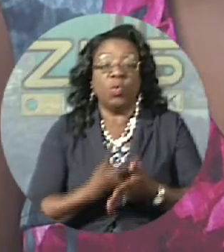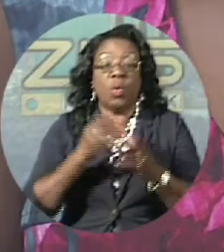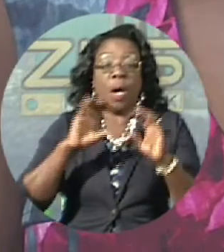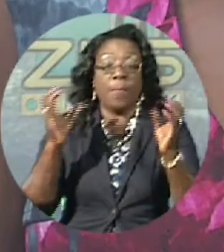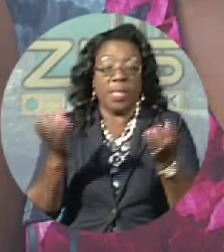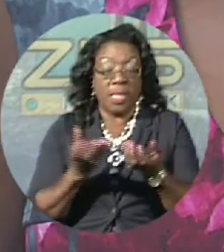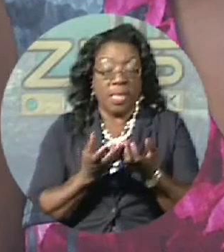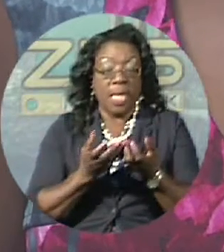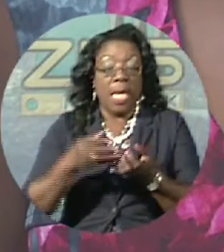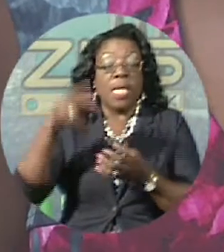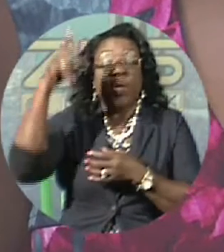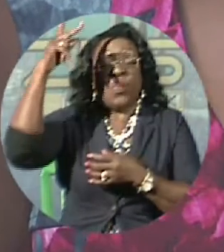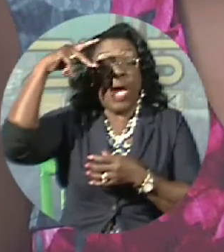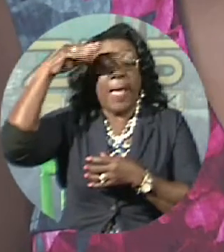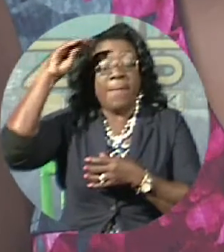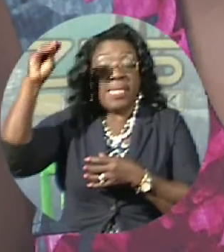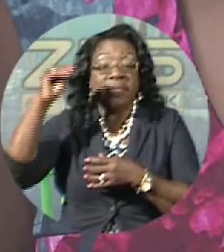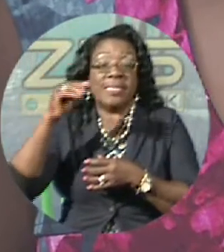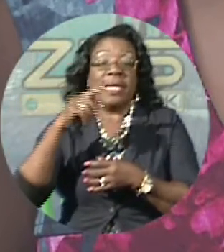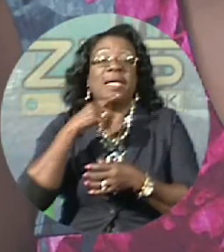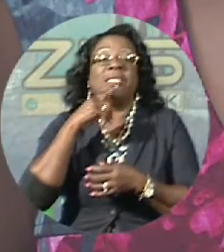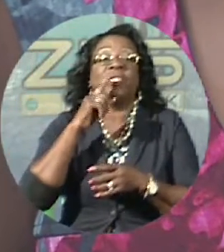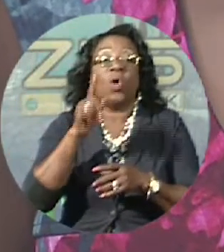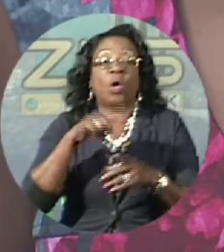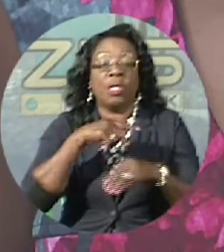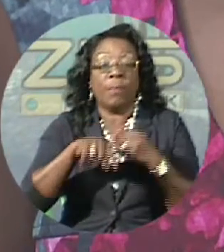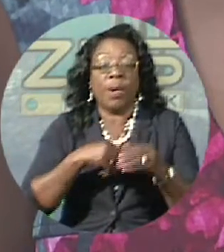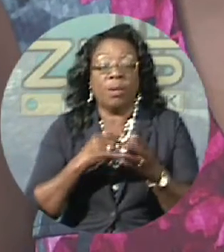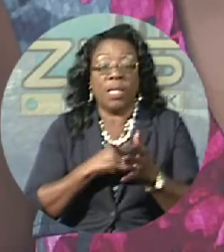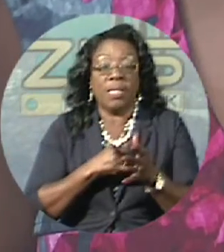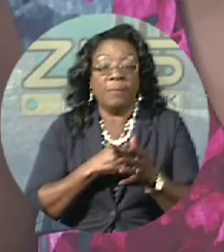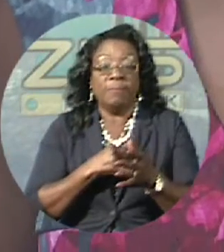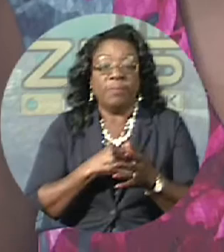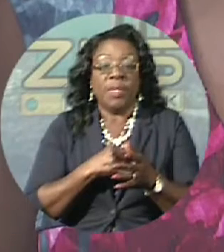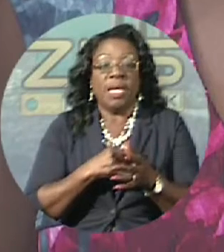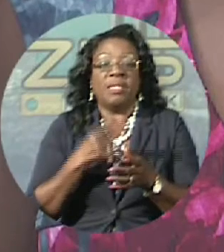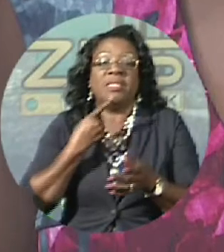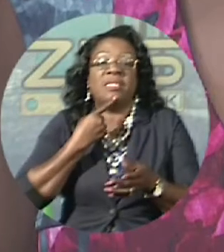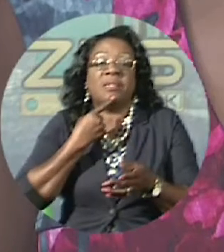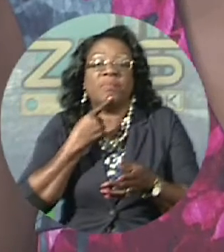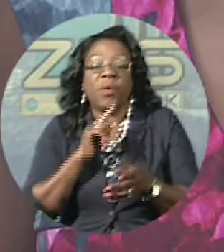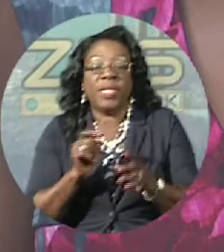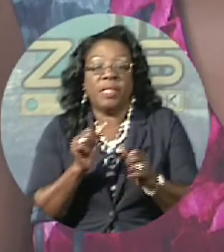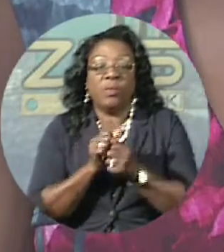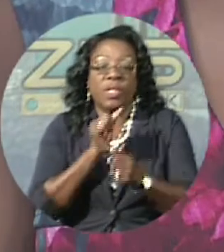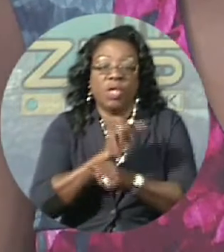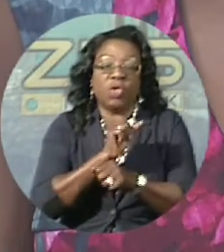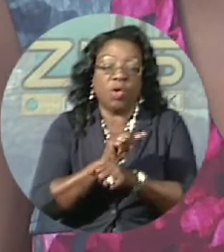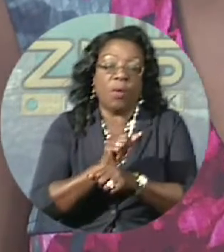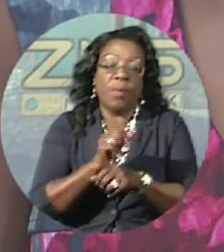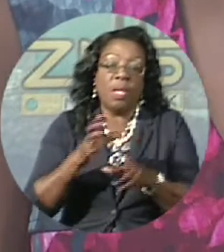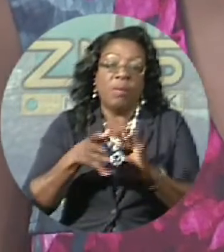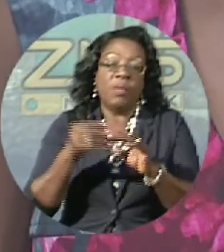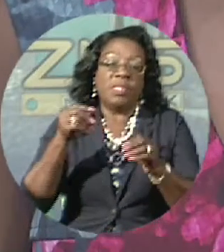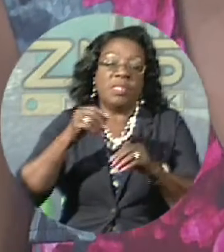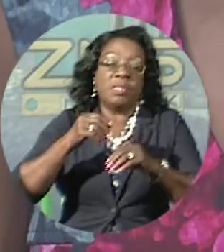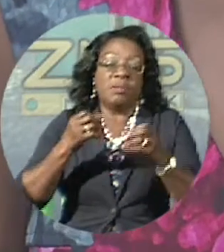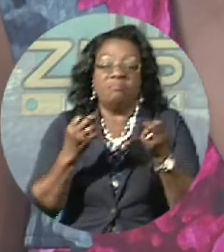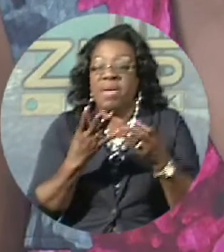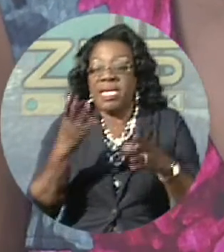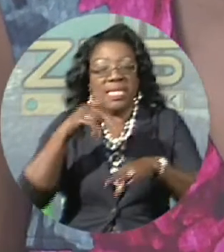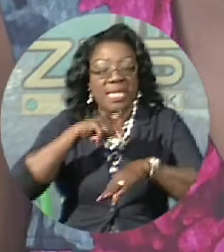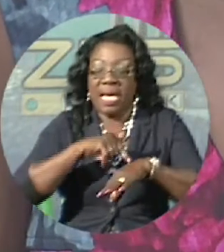Now, Prime Minister Perry Christie has expressed disappointment with the frequency of those power outages here in the capital. Some of those outages, as we